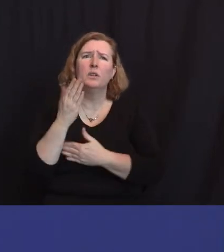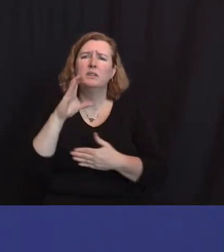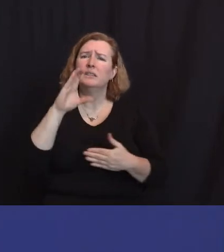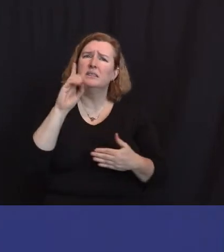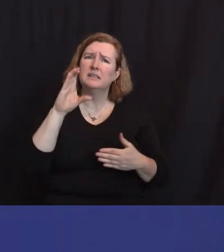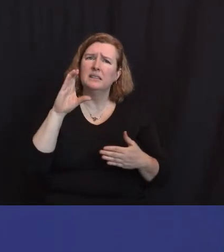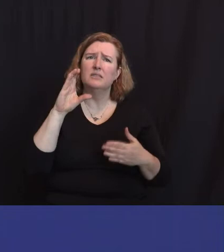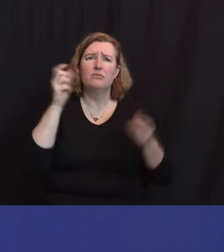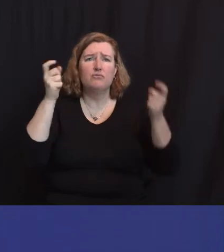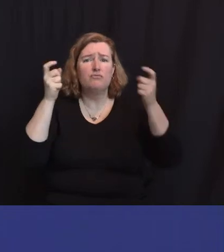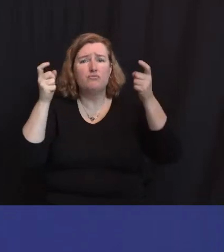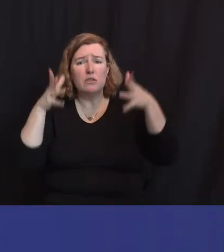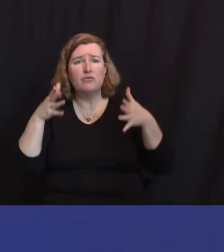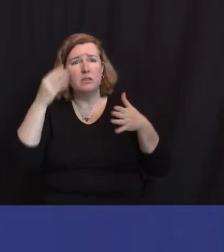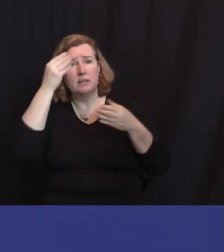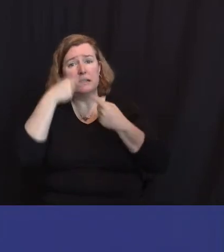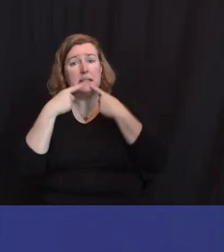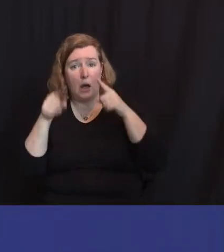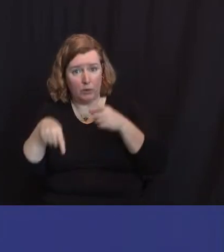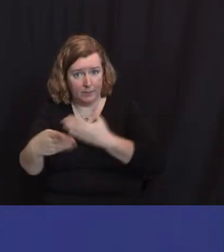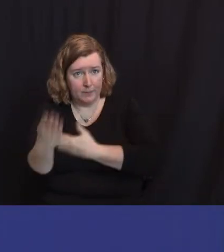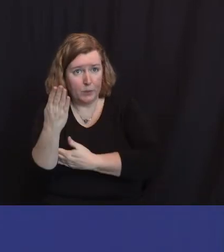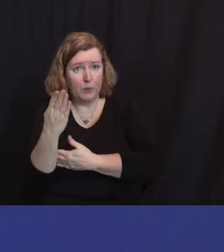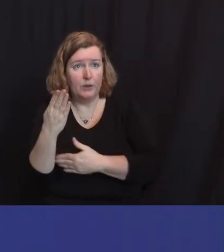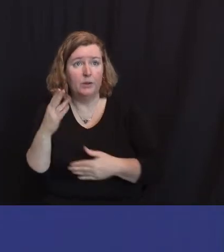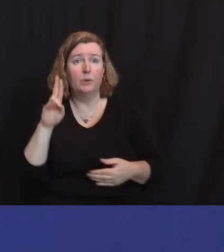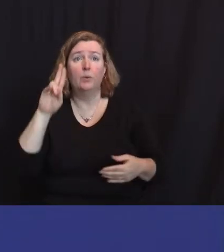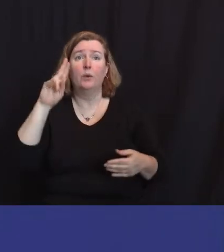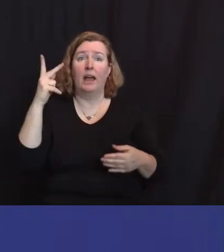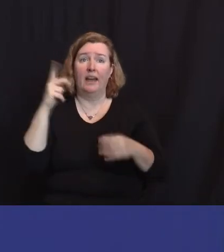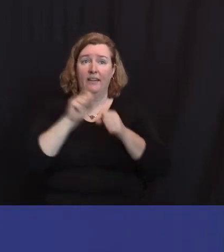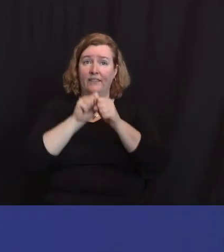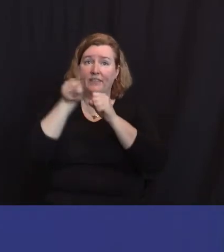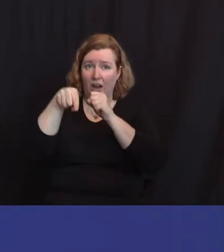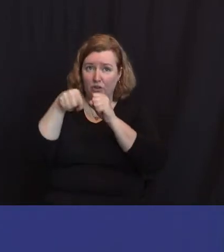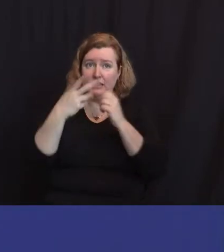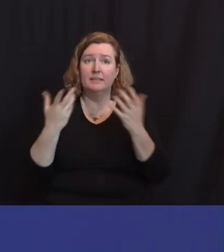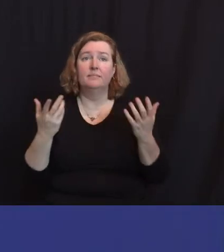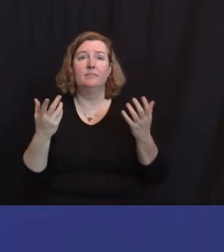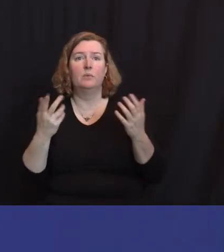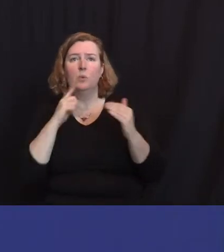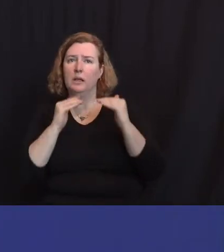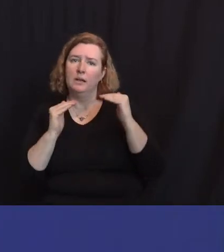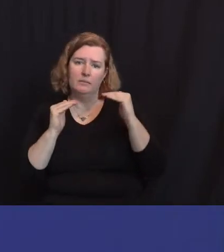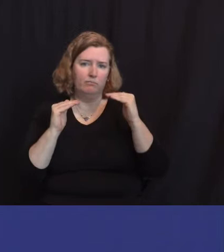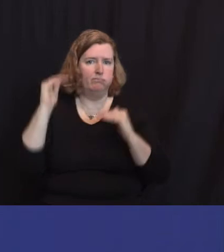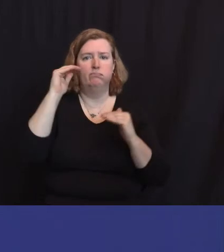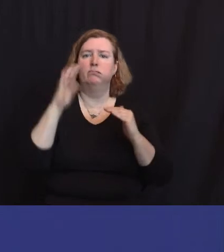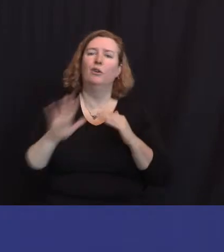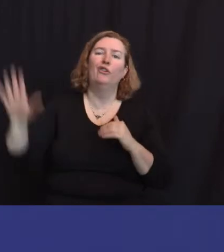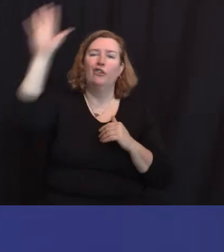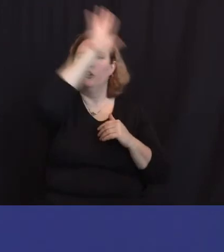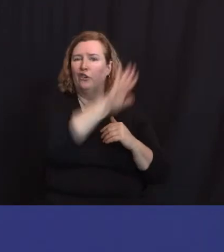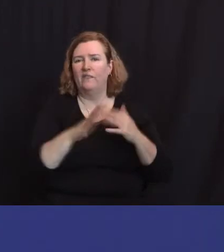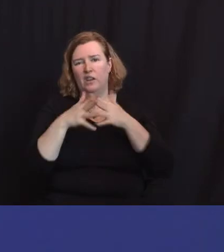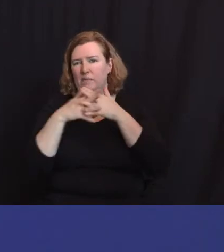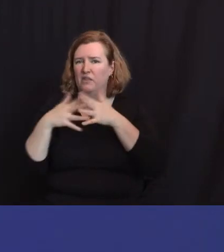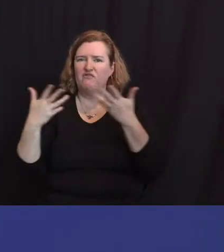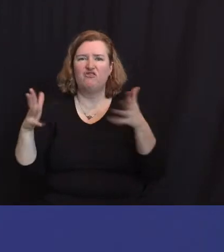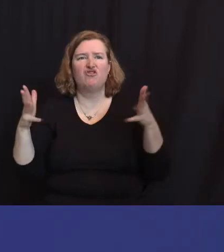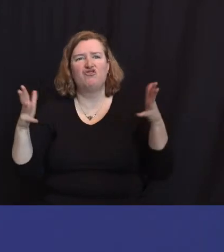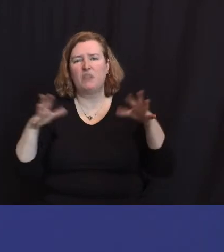and we have no reason to believe that isn't the case here. Absolutely. And so that's a word to the wise, notwithstanding the count that that you